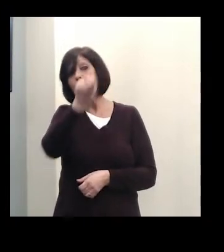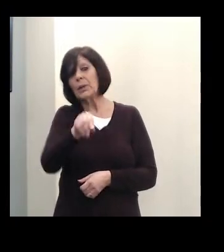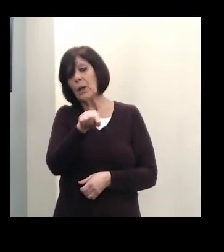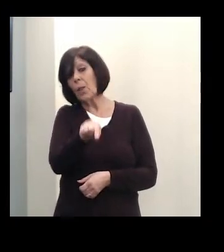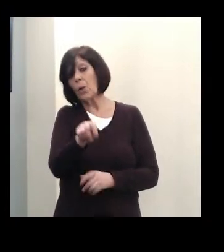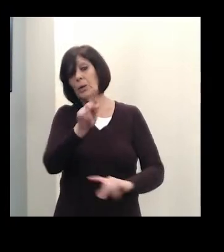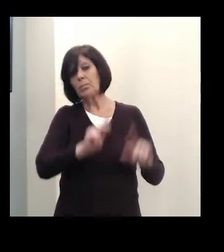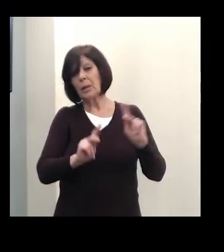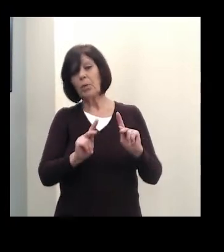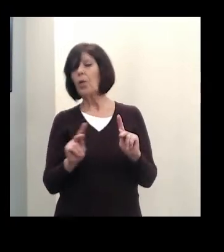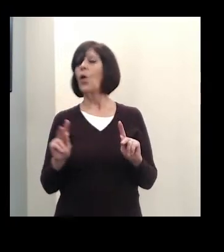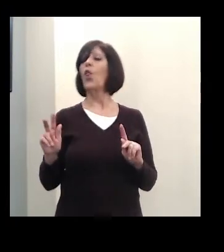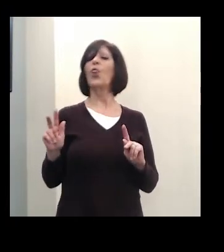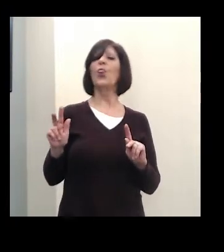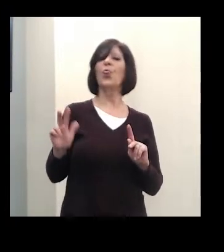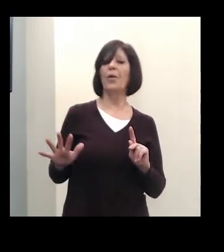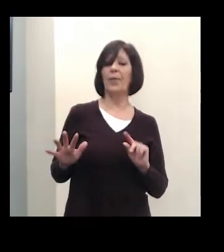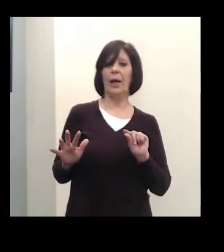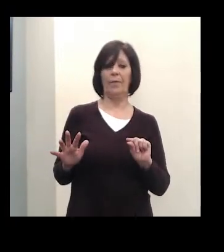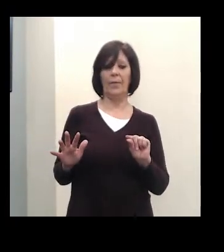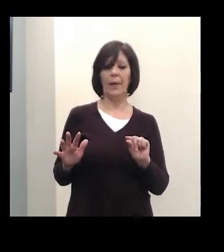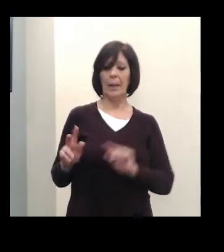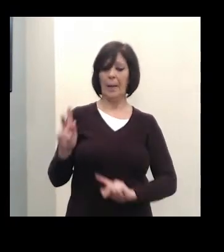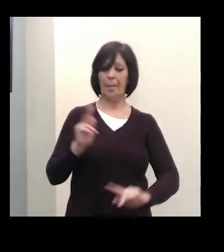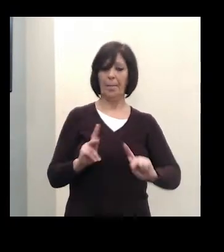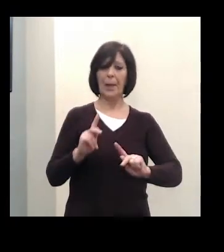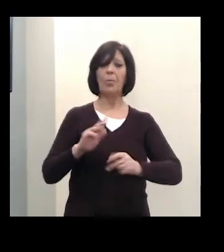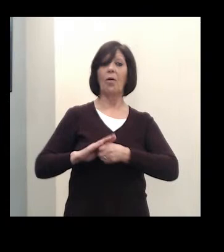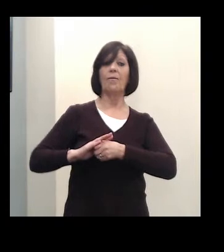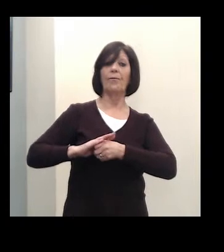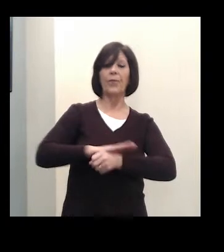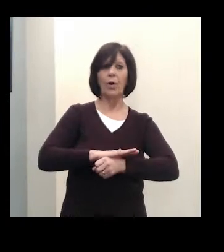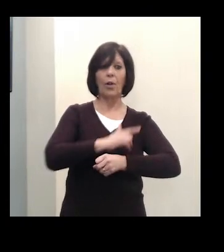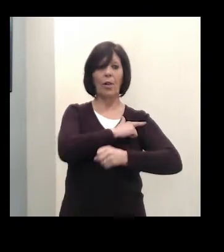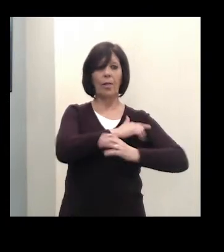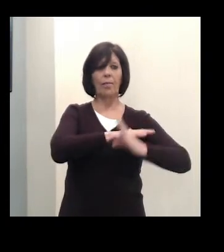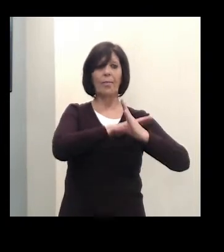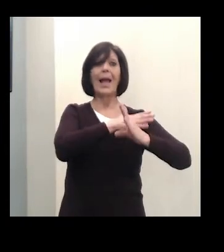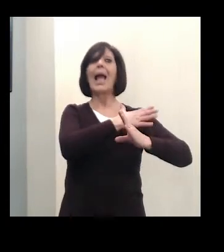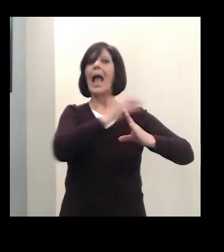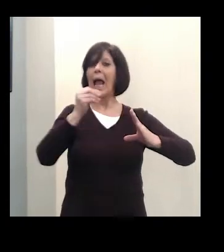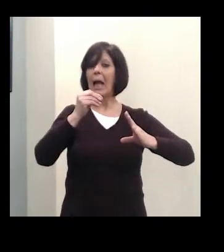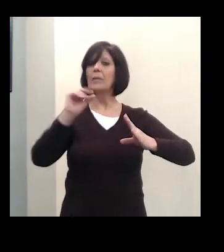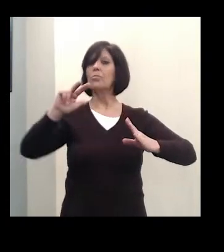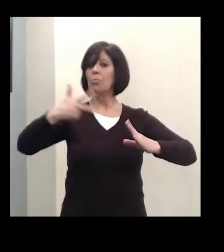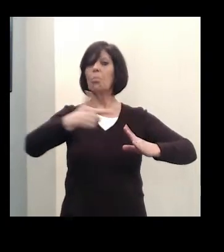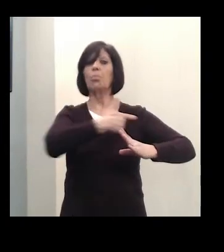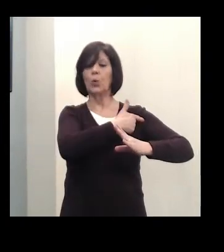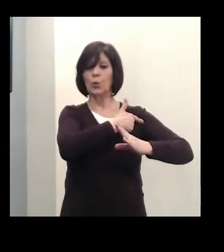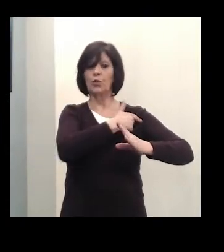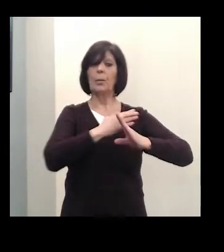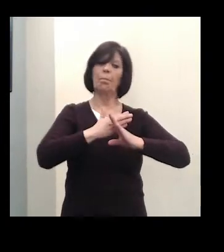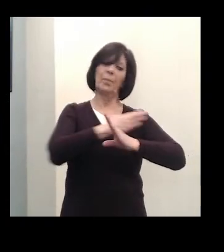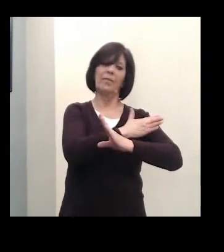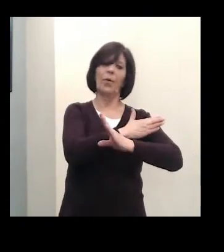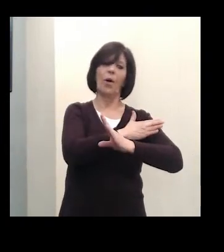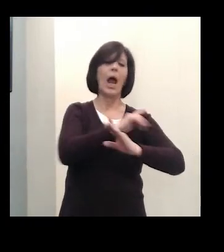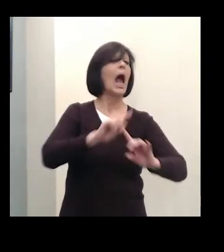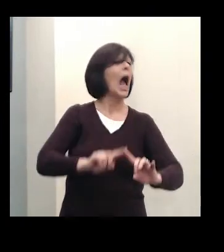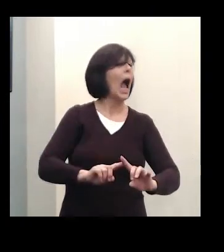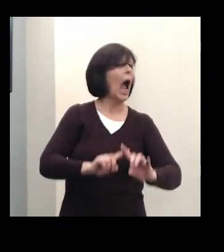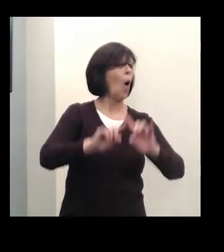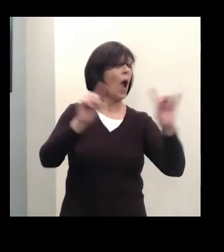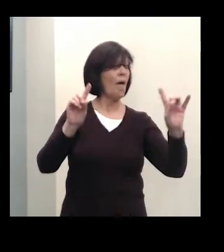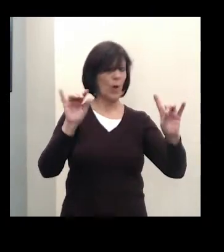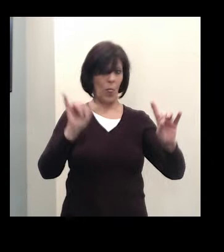35 individuals, were in persons who were fully vaccinated and boosted prior to infection. However, of those